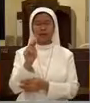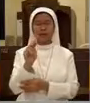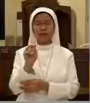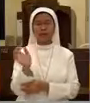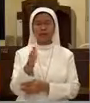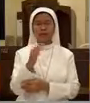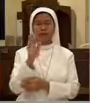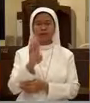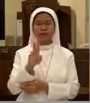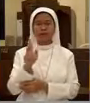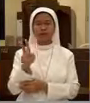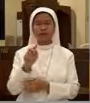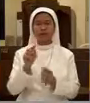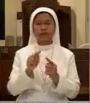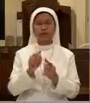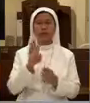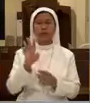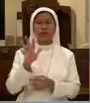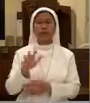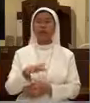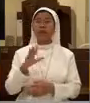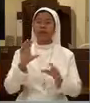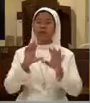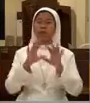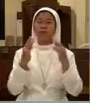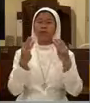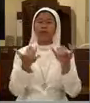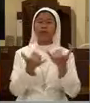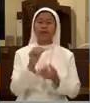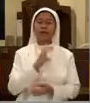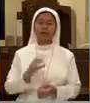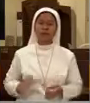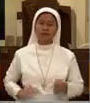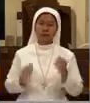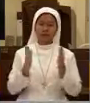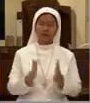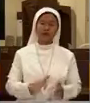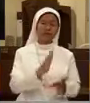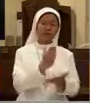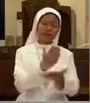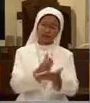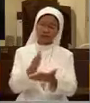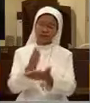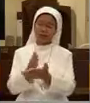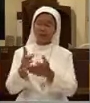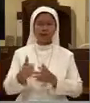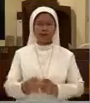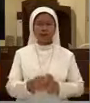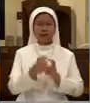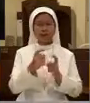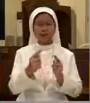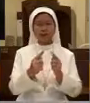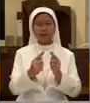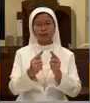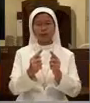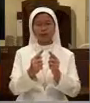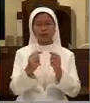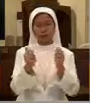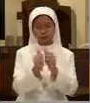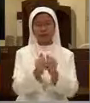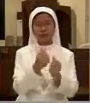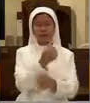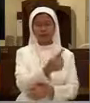The Christian community shared their gifts with one another such that